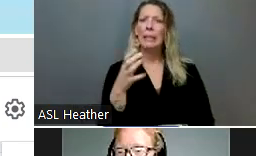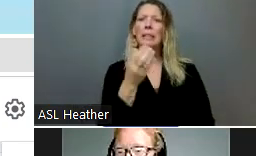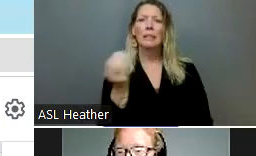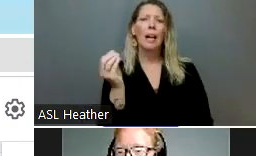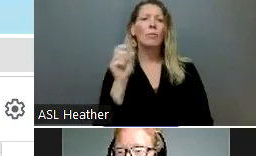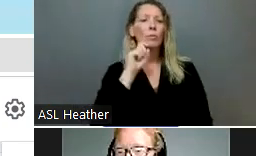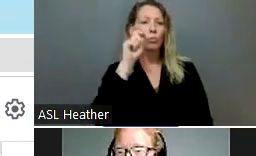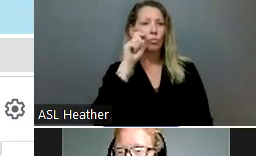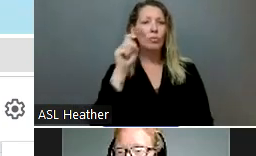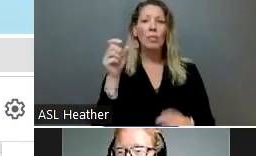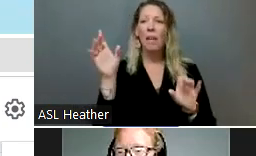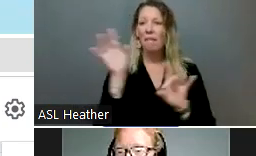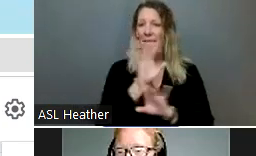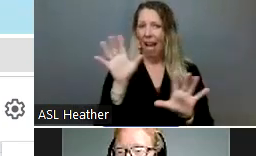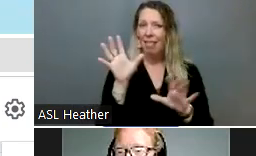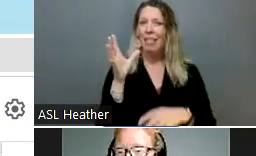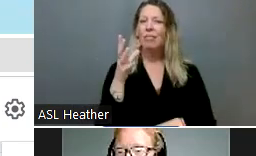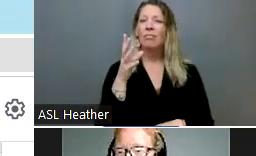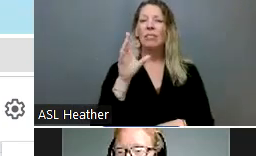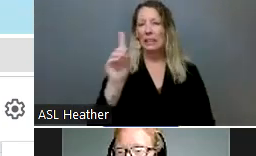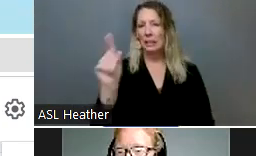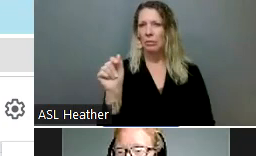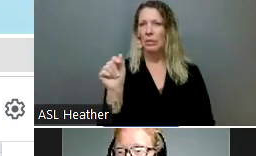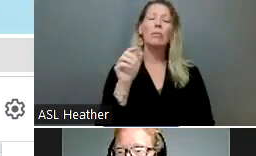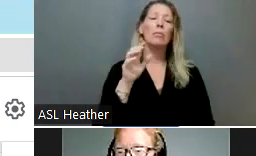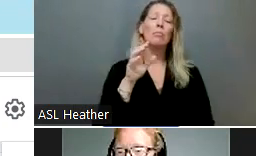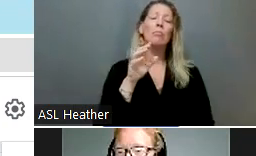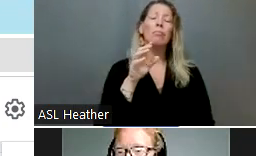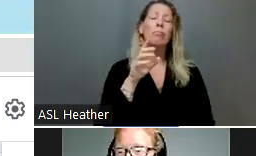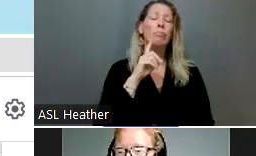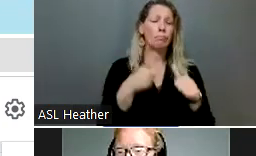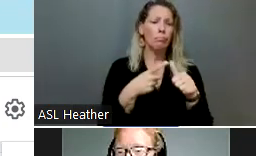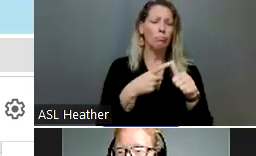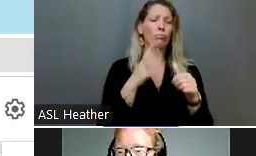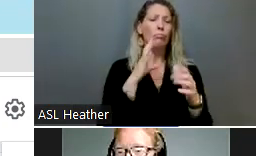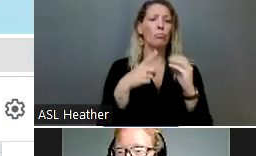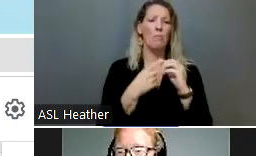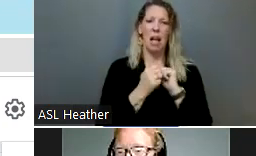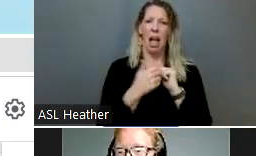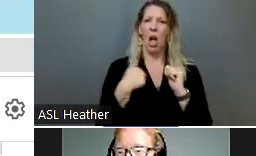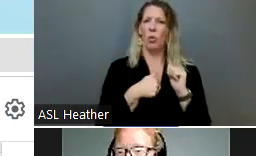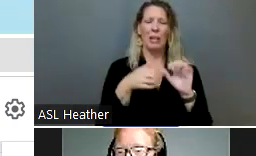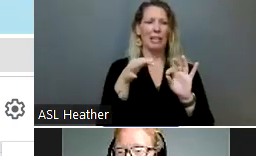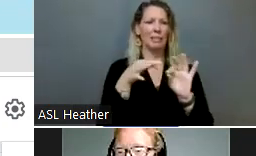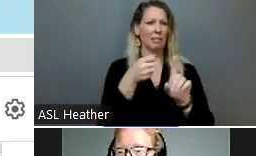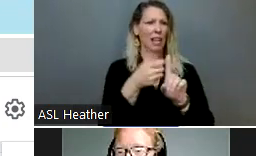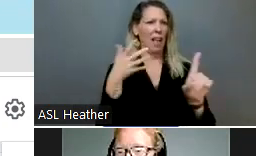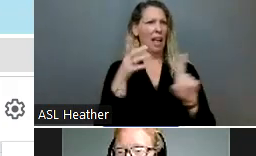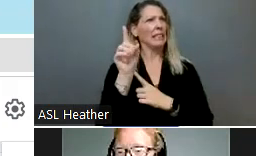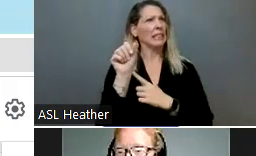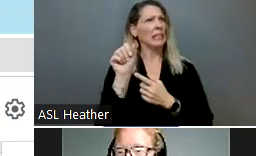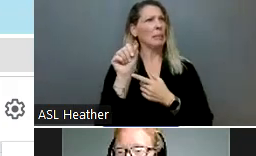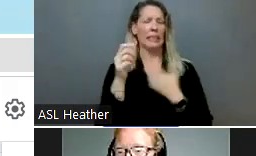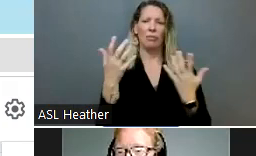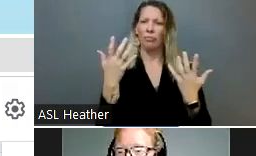disability. So we talk about first, how do we define disability? What are the definitions of disability that